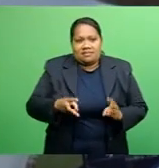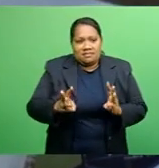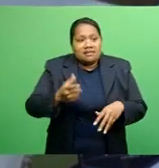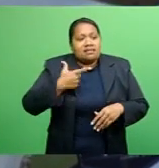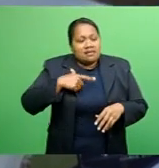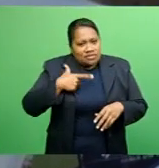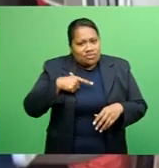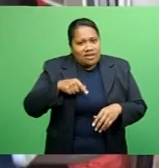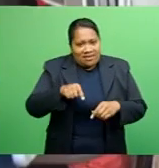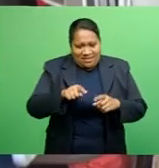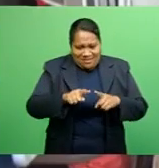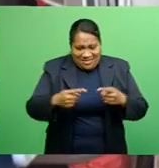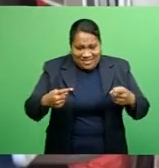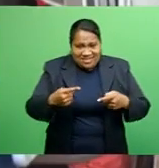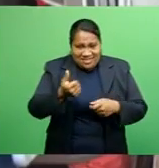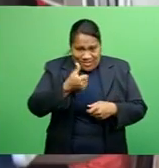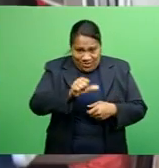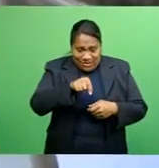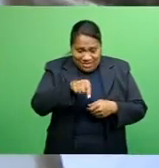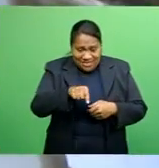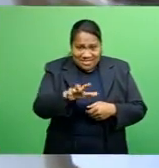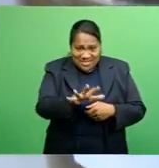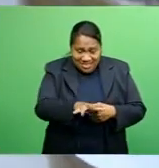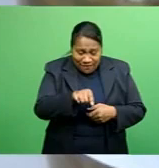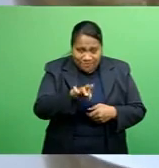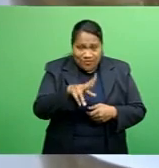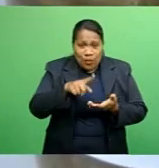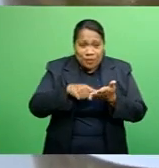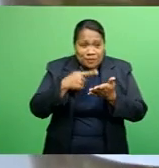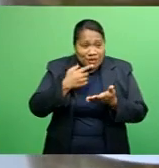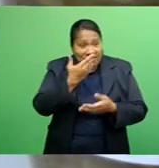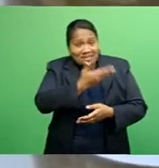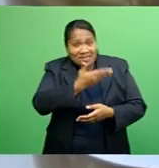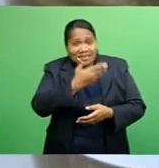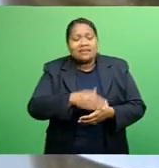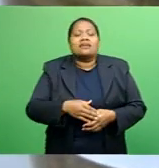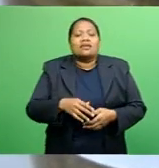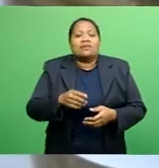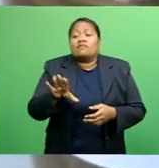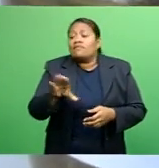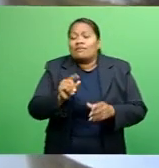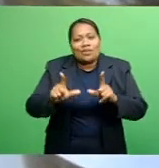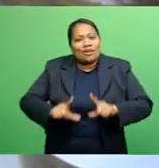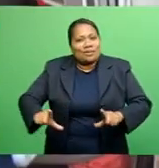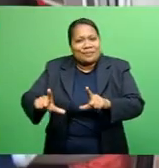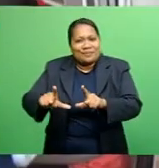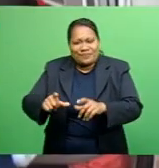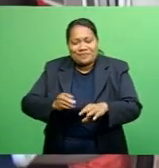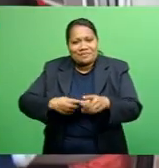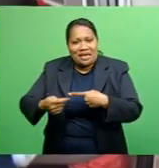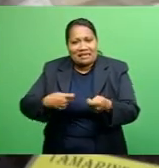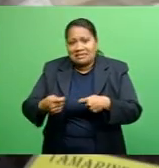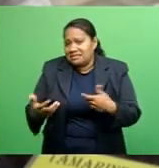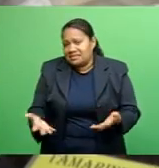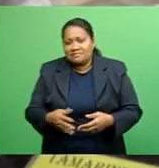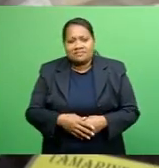local markets. The ingredients mainly pineapple and